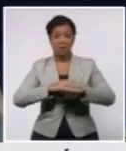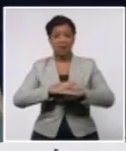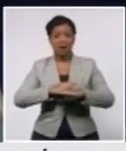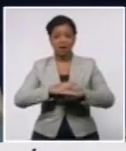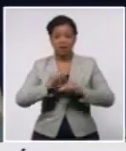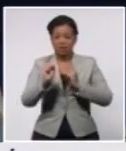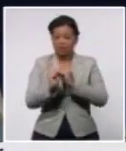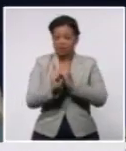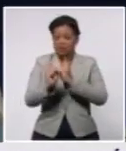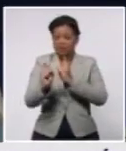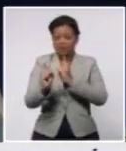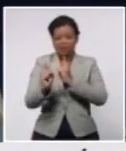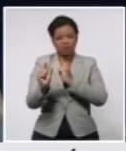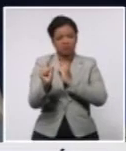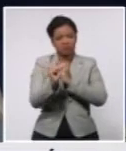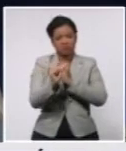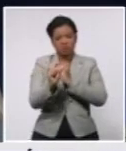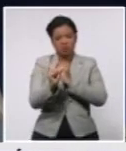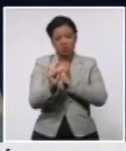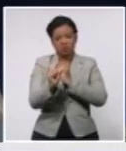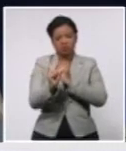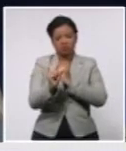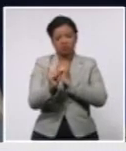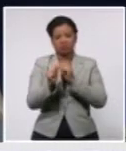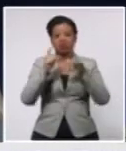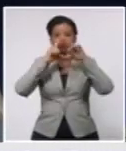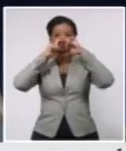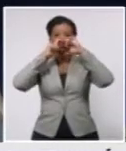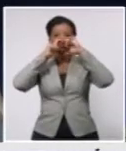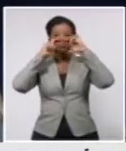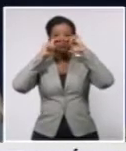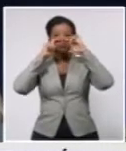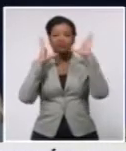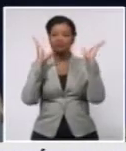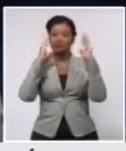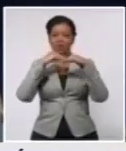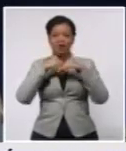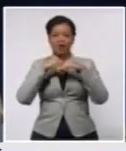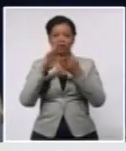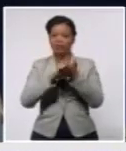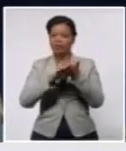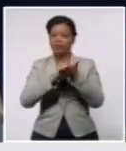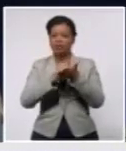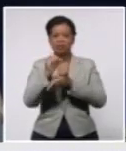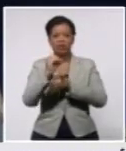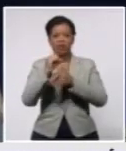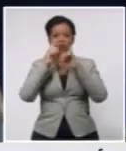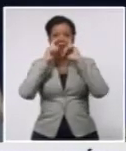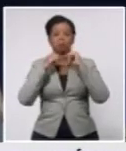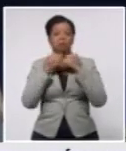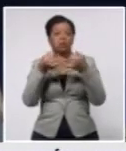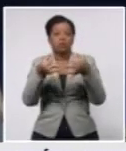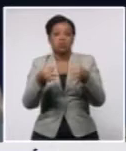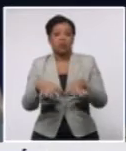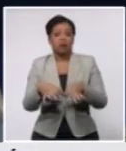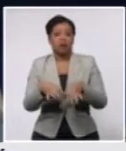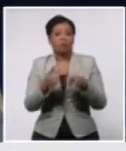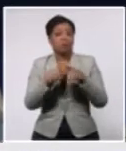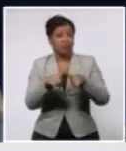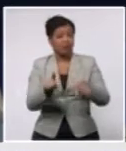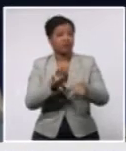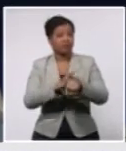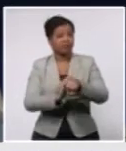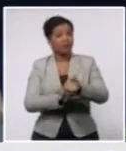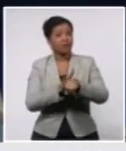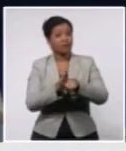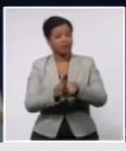185 countries remained reporting cases of COVID-19. The number has